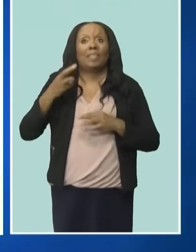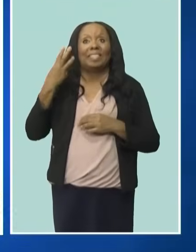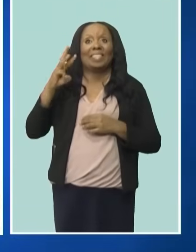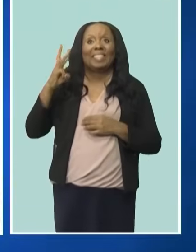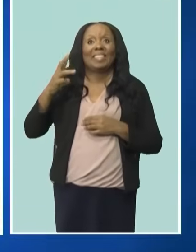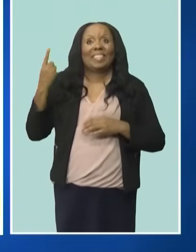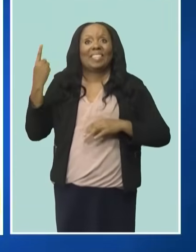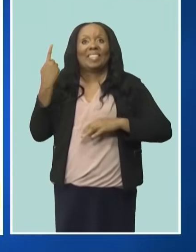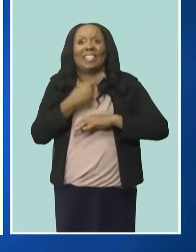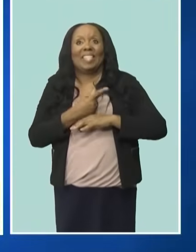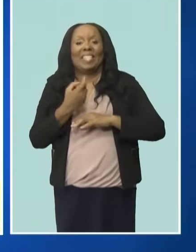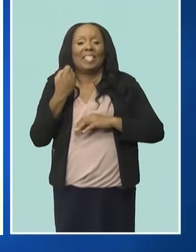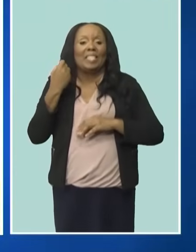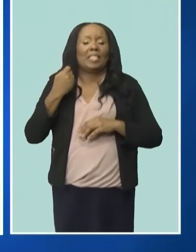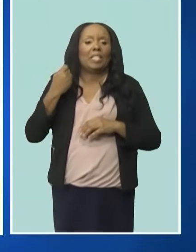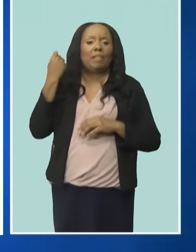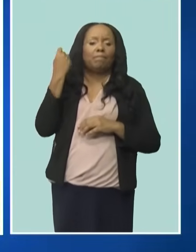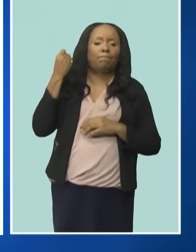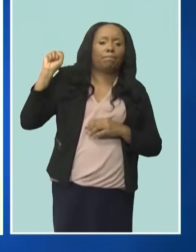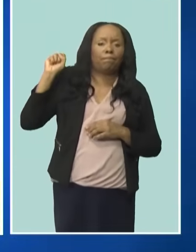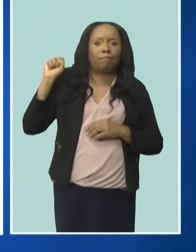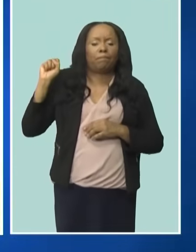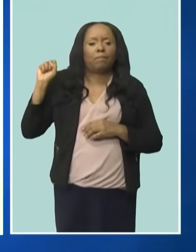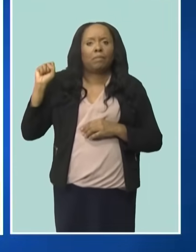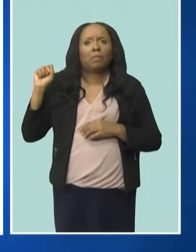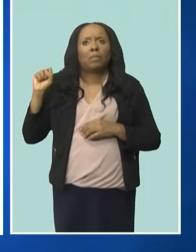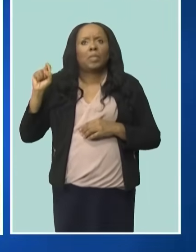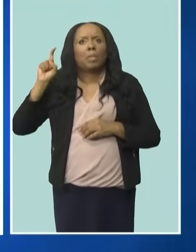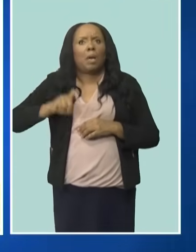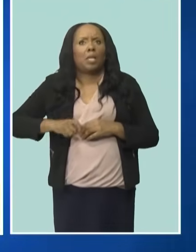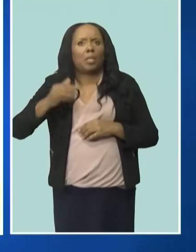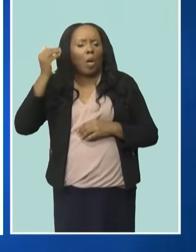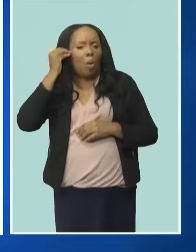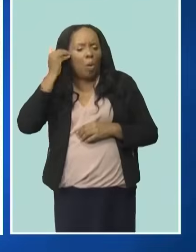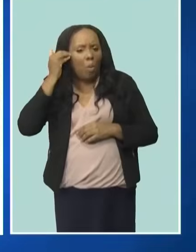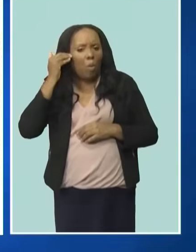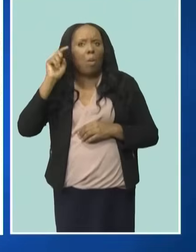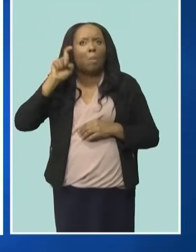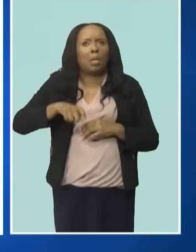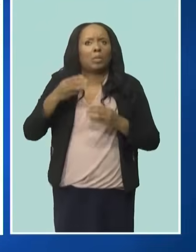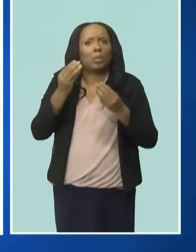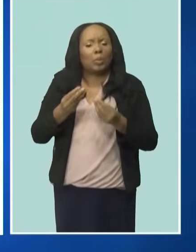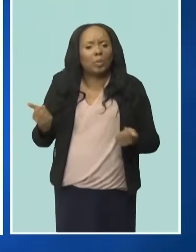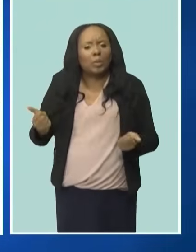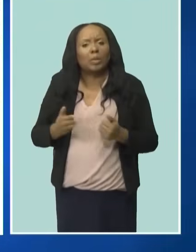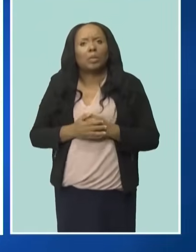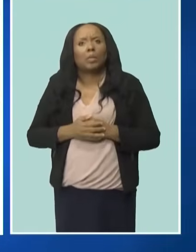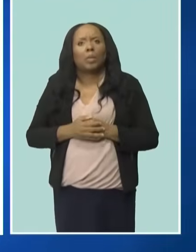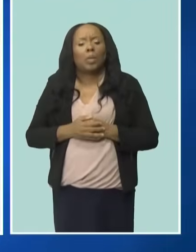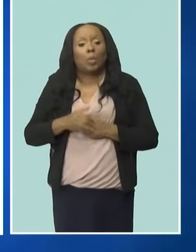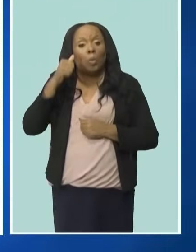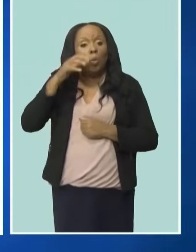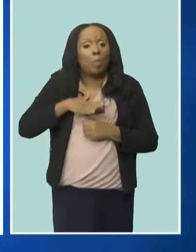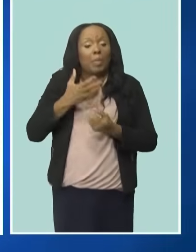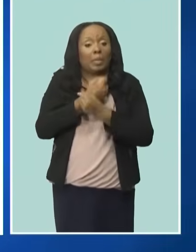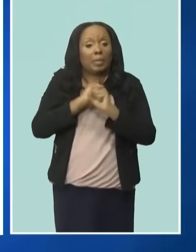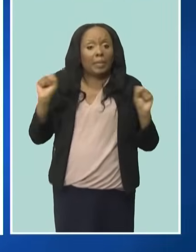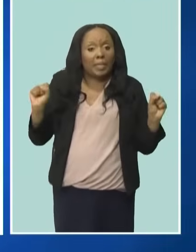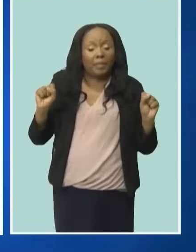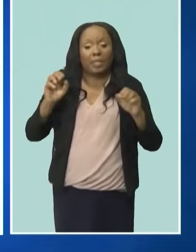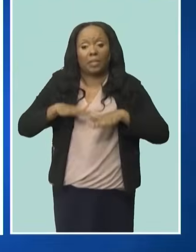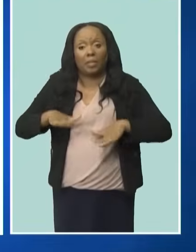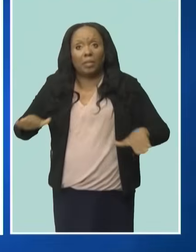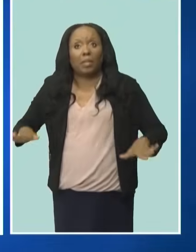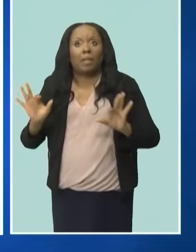Minister Humphrey urged that awareness must lead to real solutions and real safety for women, children and